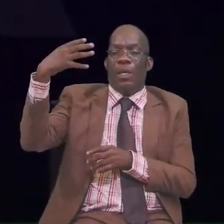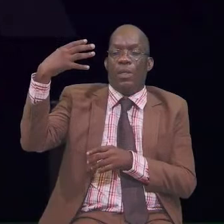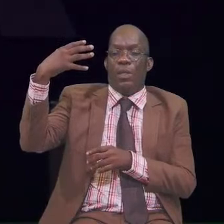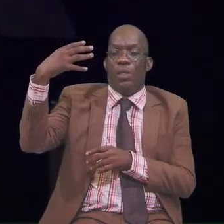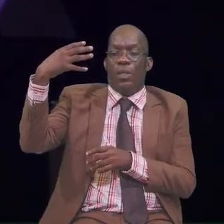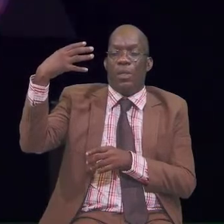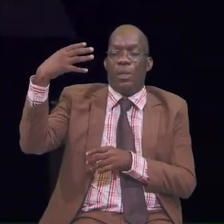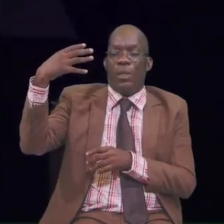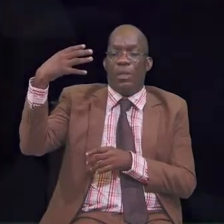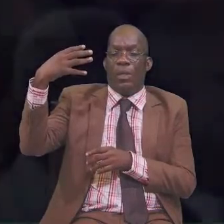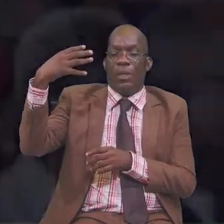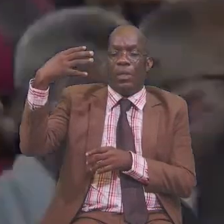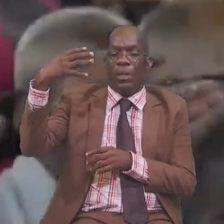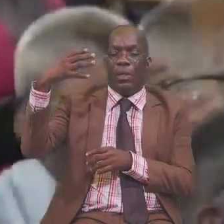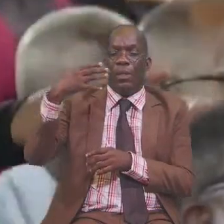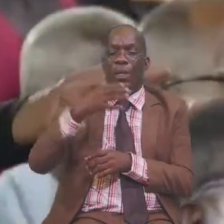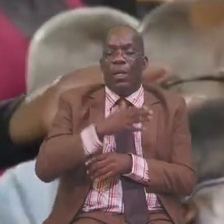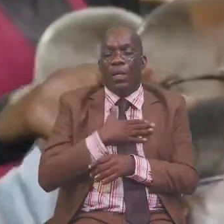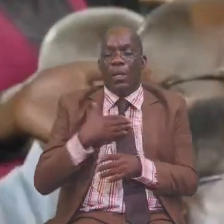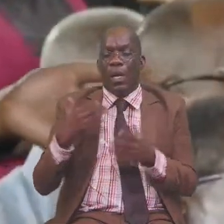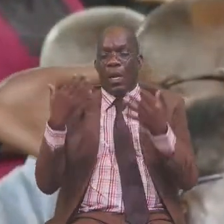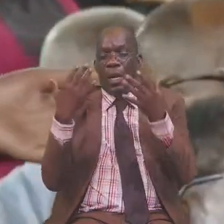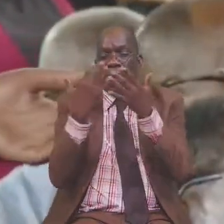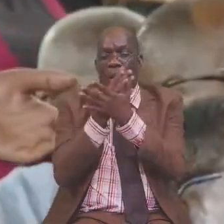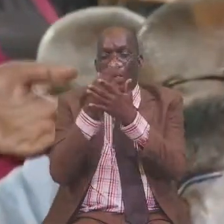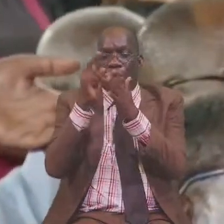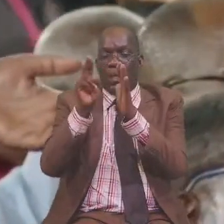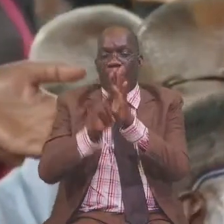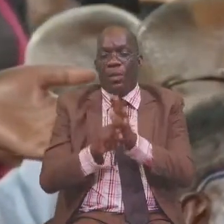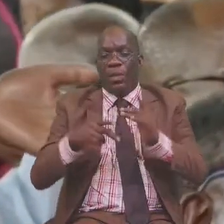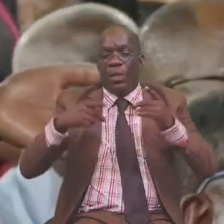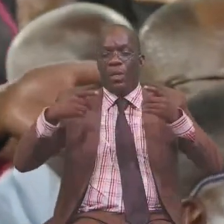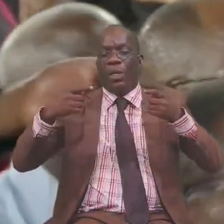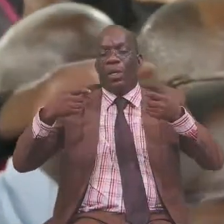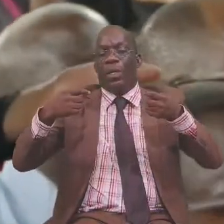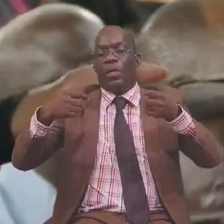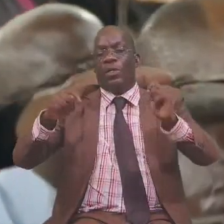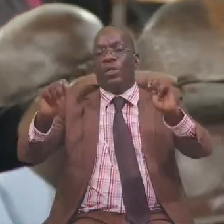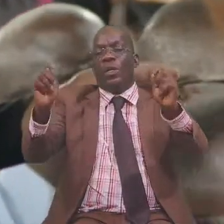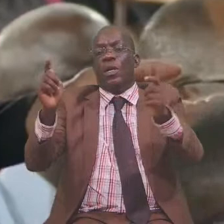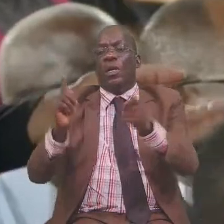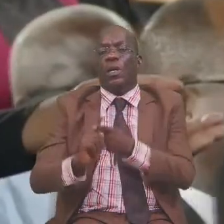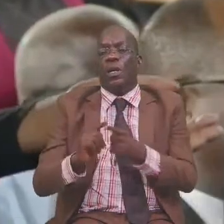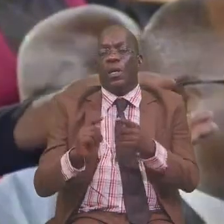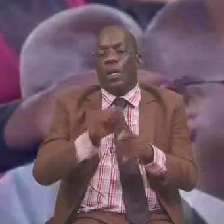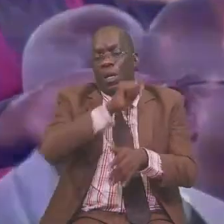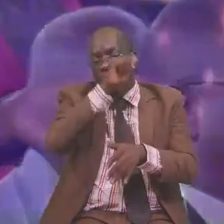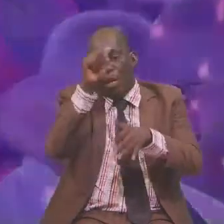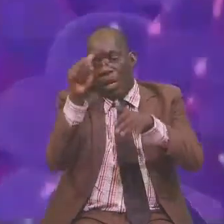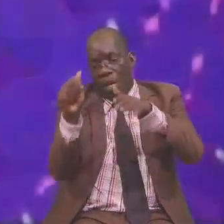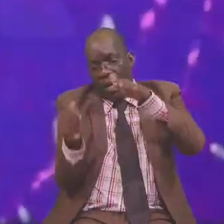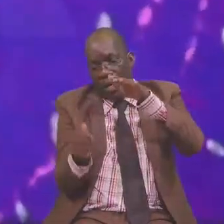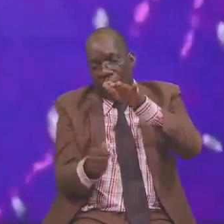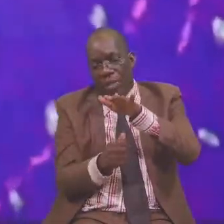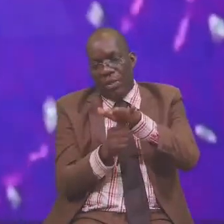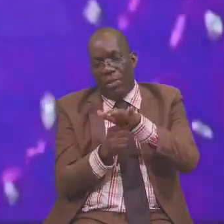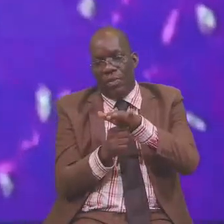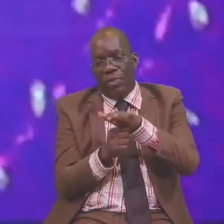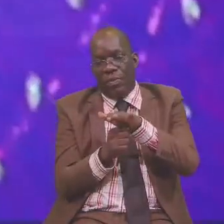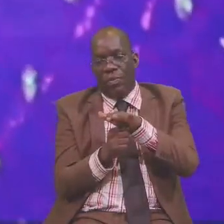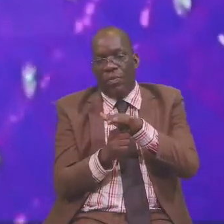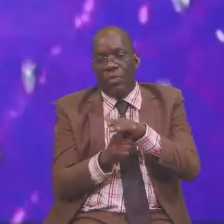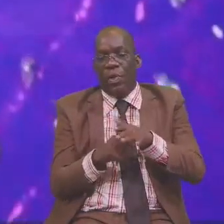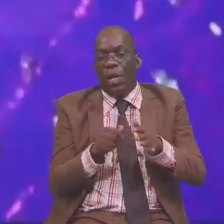light, and darkness tries to hide.